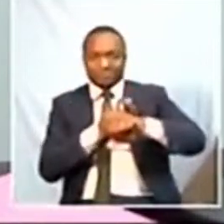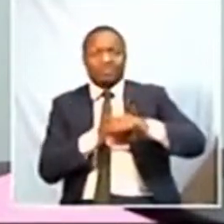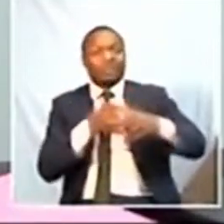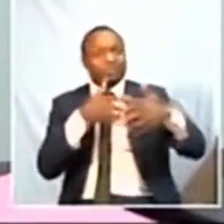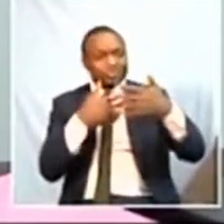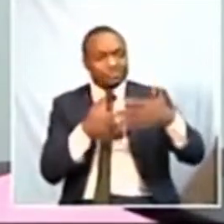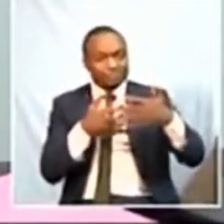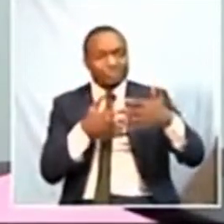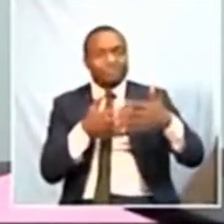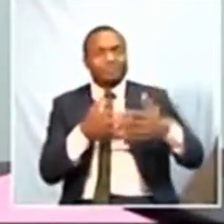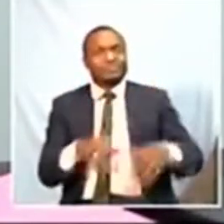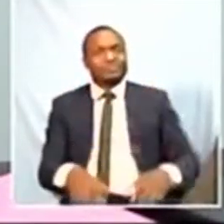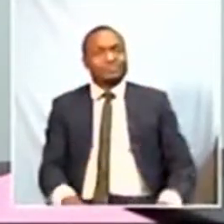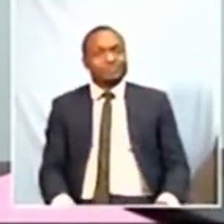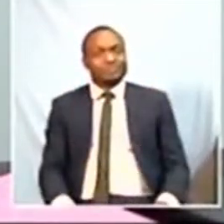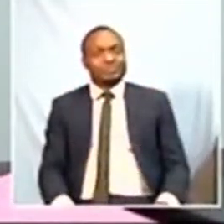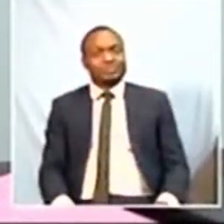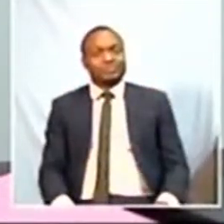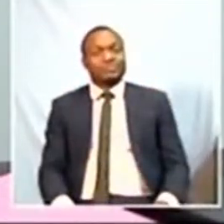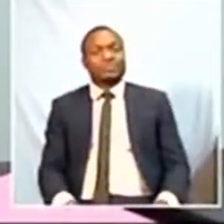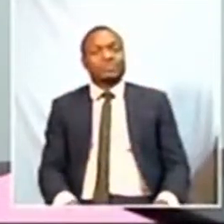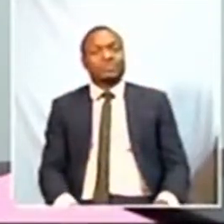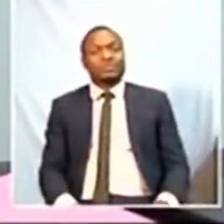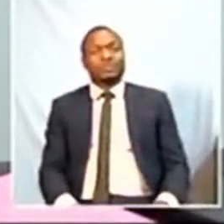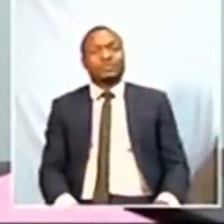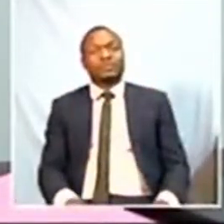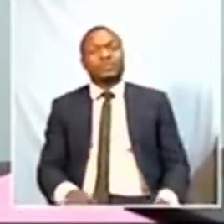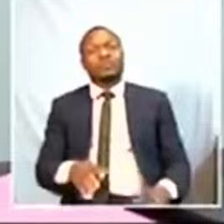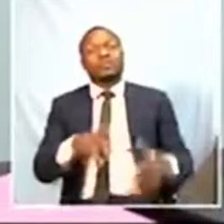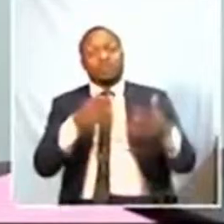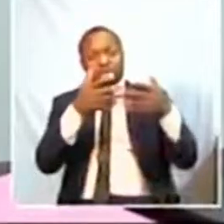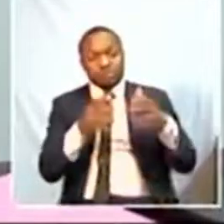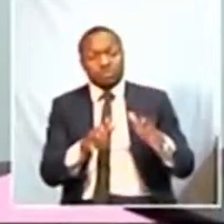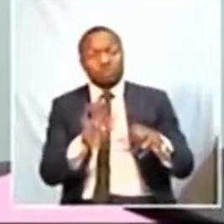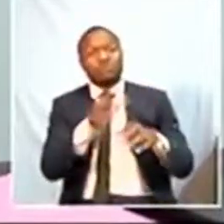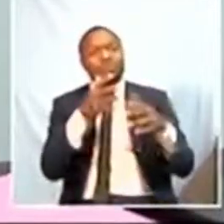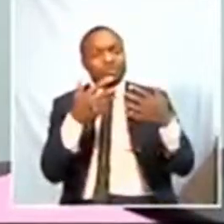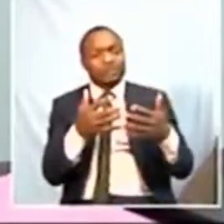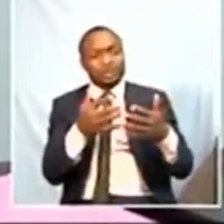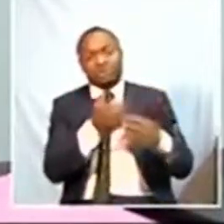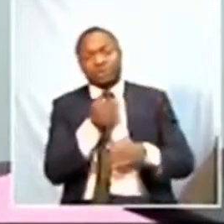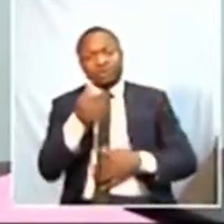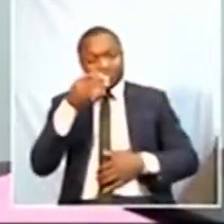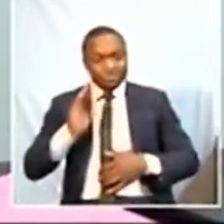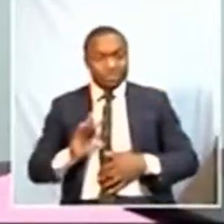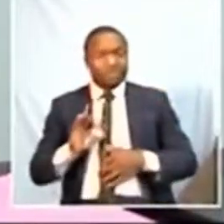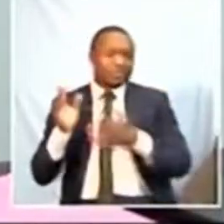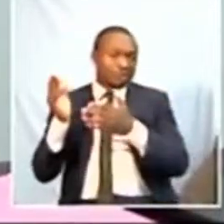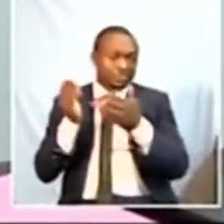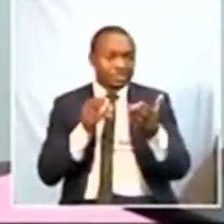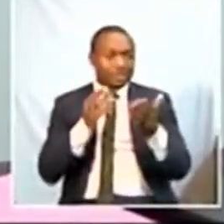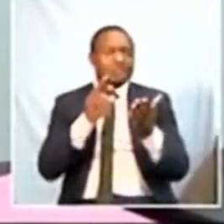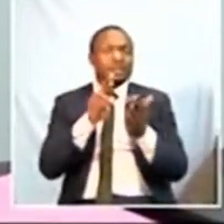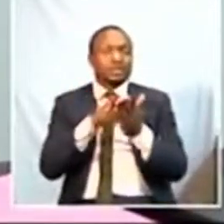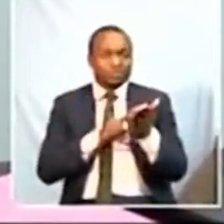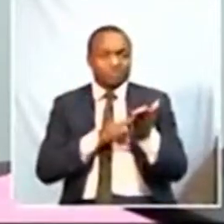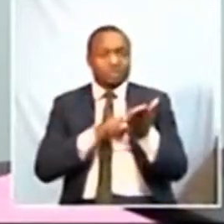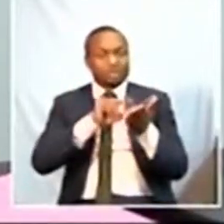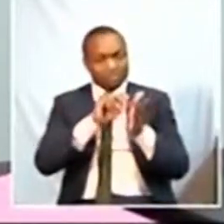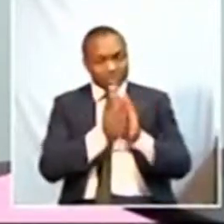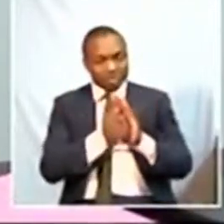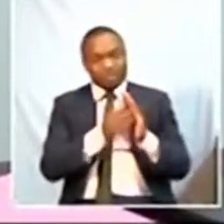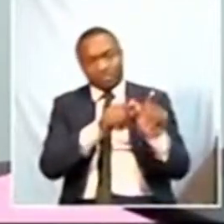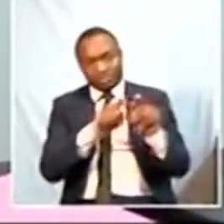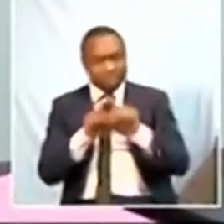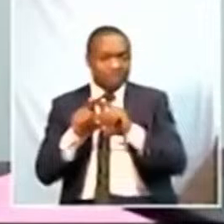documents slipped from your hands to the beneficiaries. We don't understand. So come with the guidelines and the act so